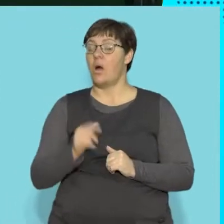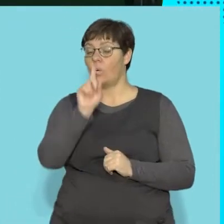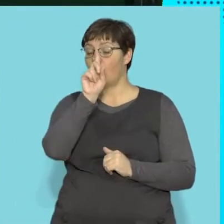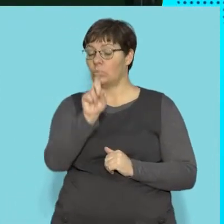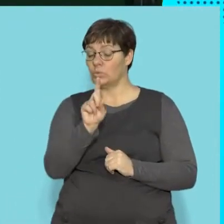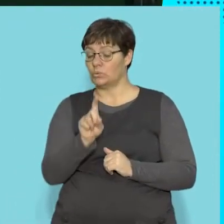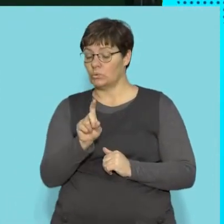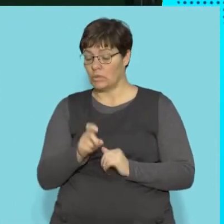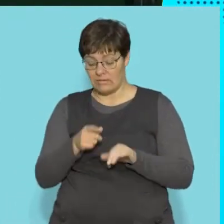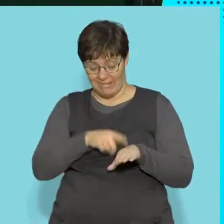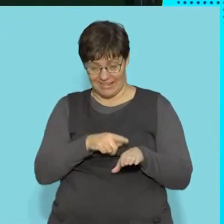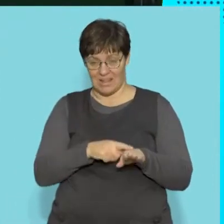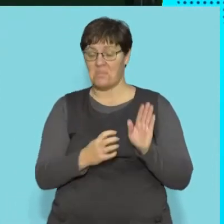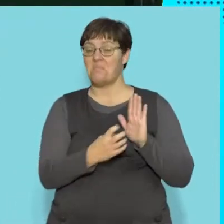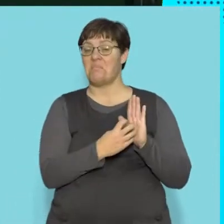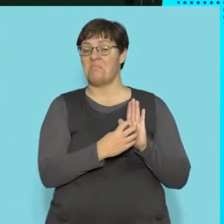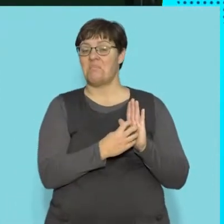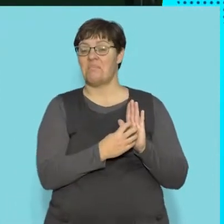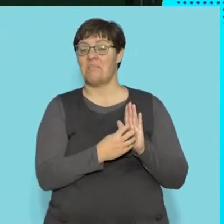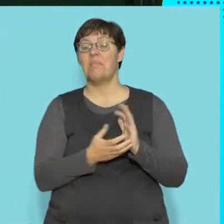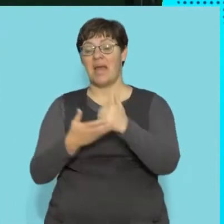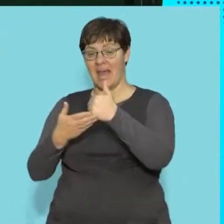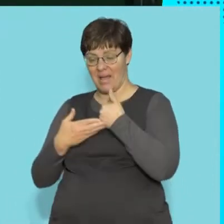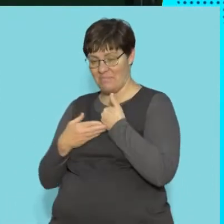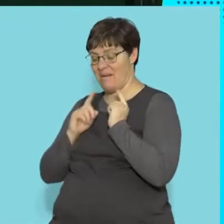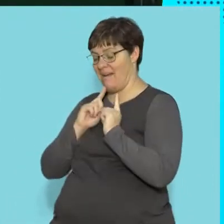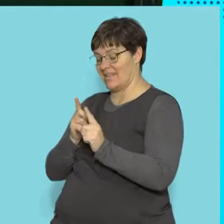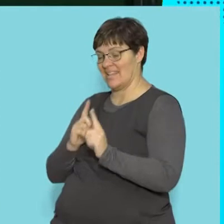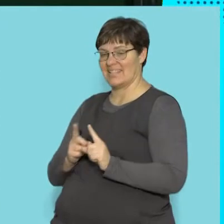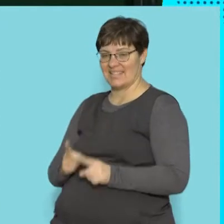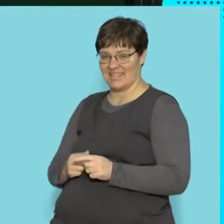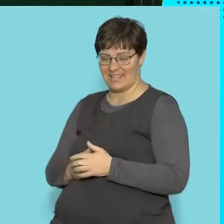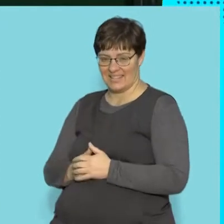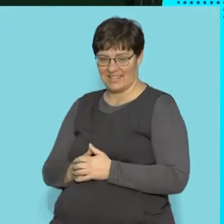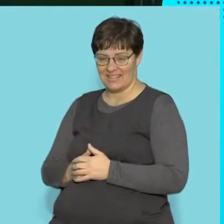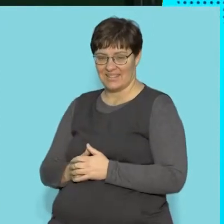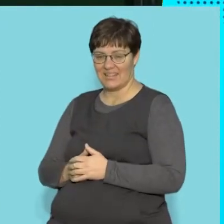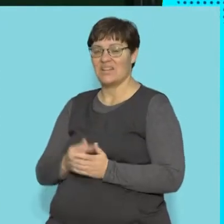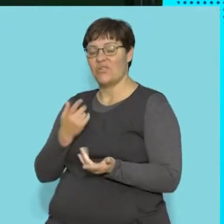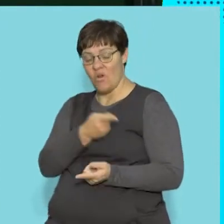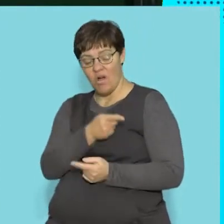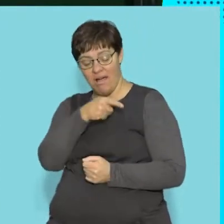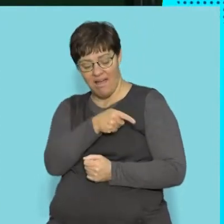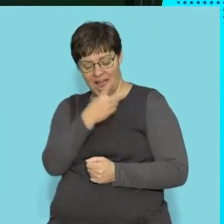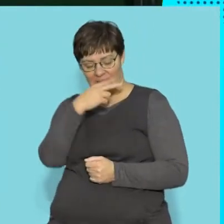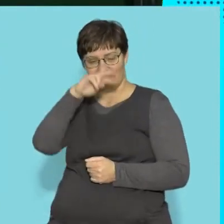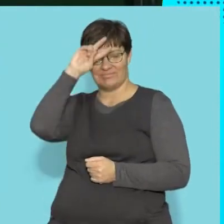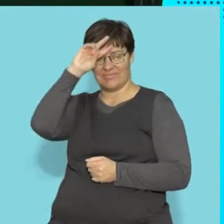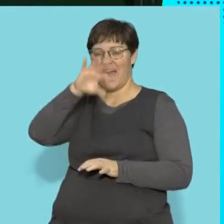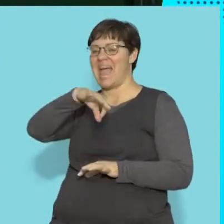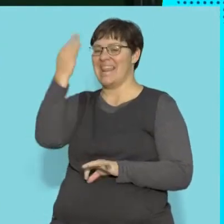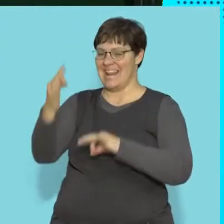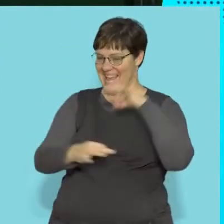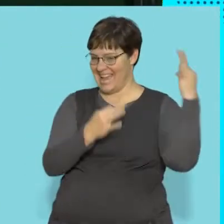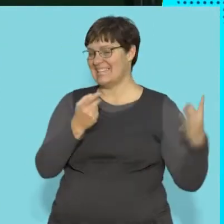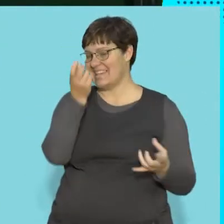be asked that are going to assist me in interpreting and